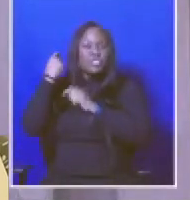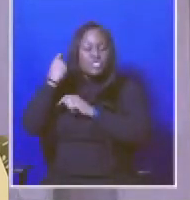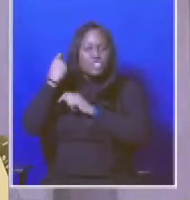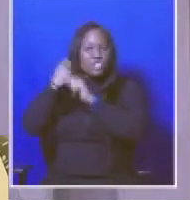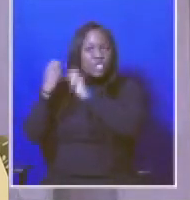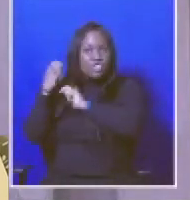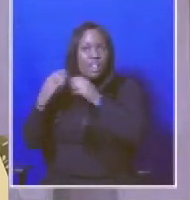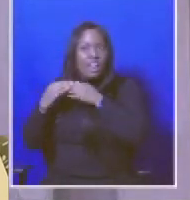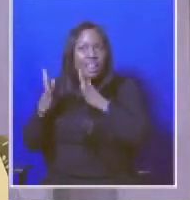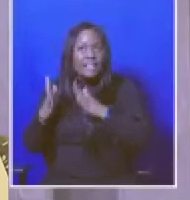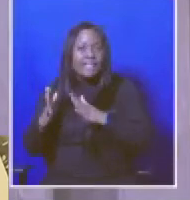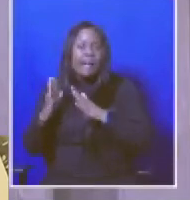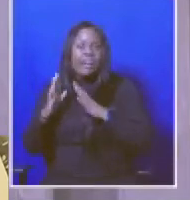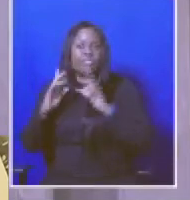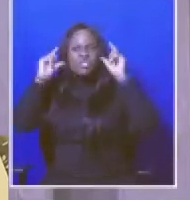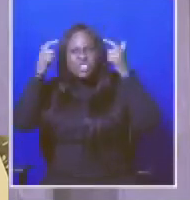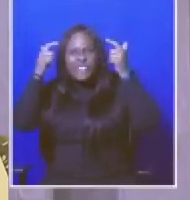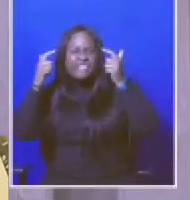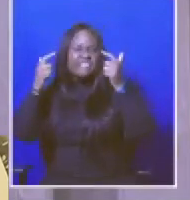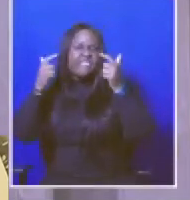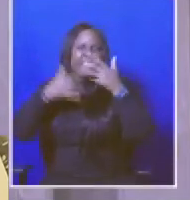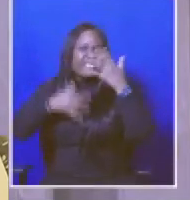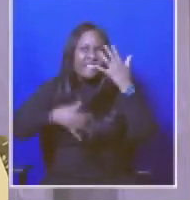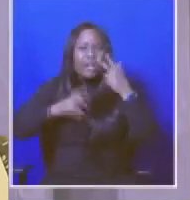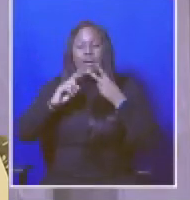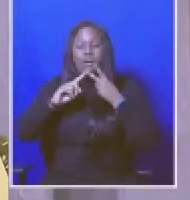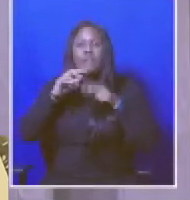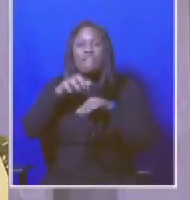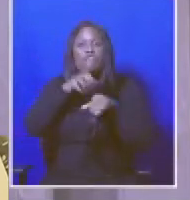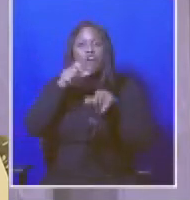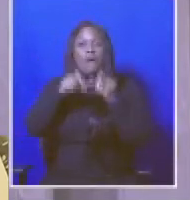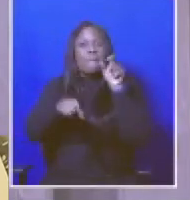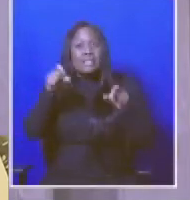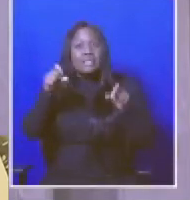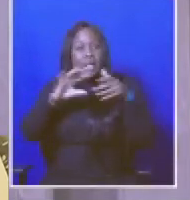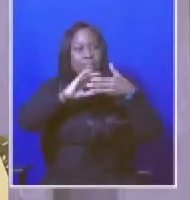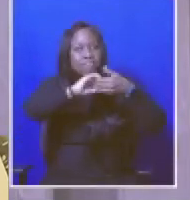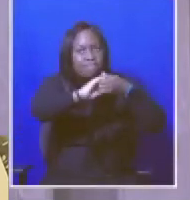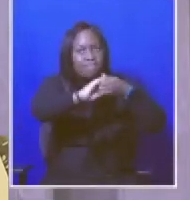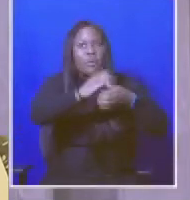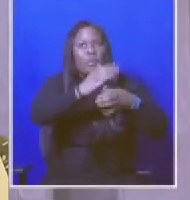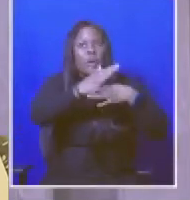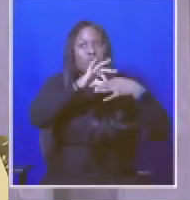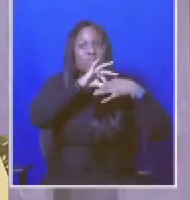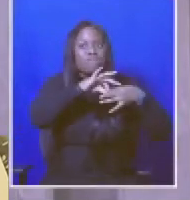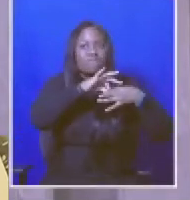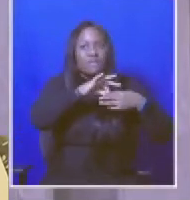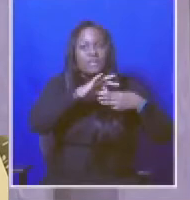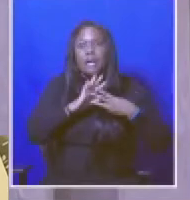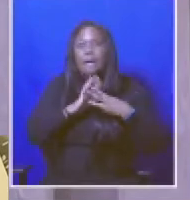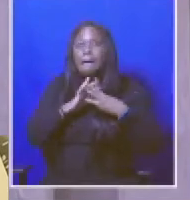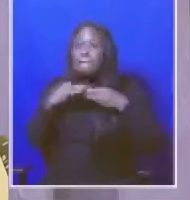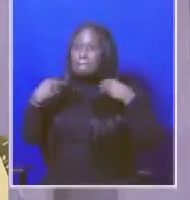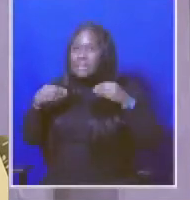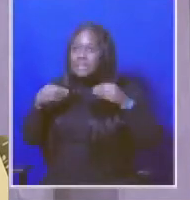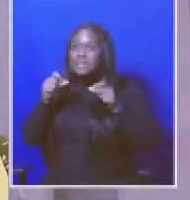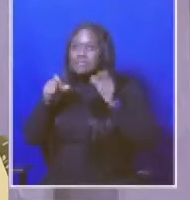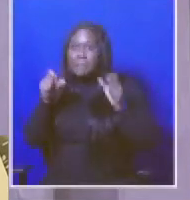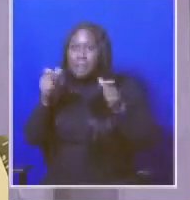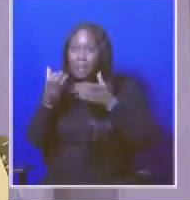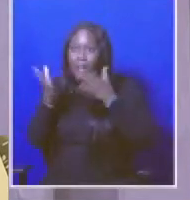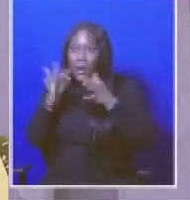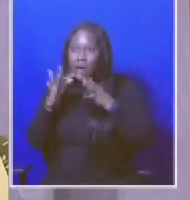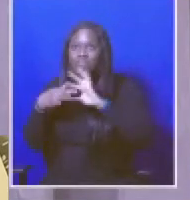We work with farmers. We work with local business people. So as a